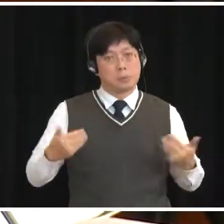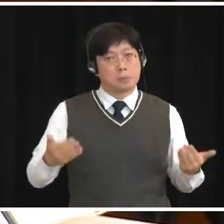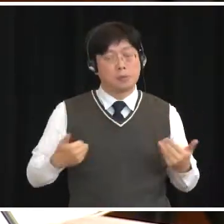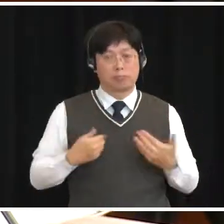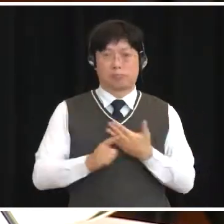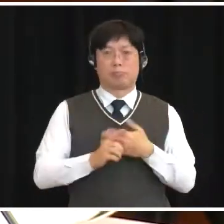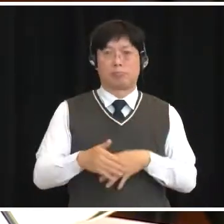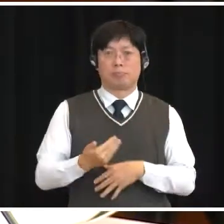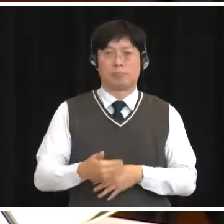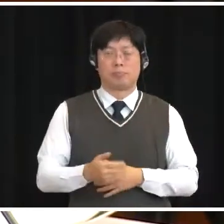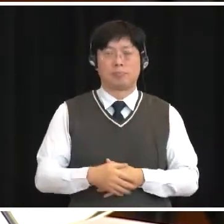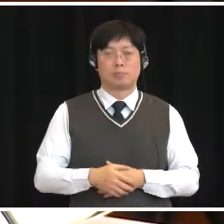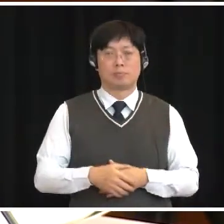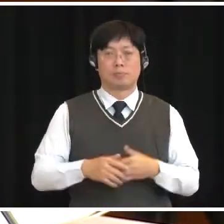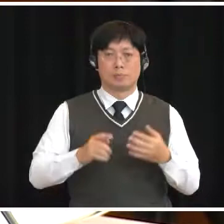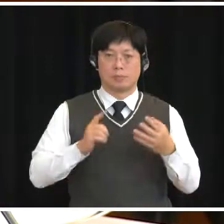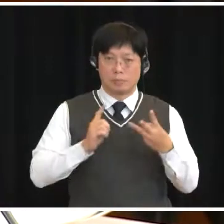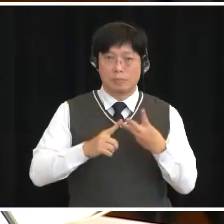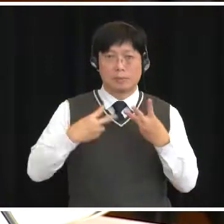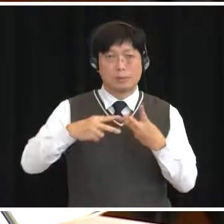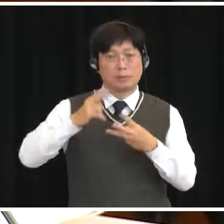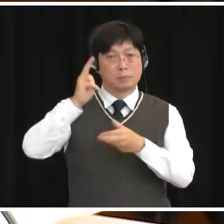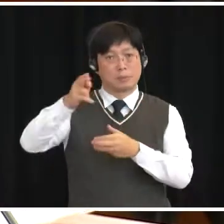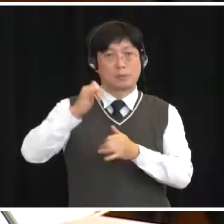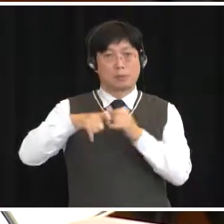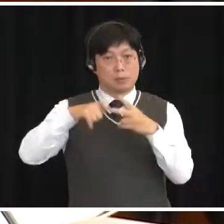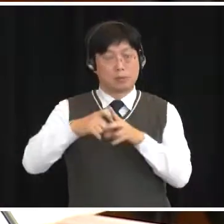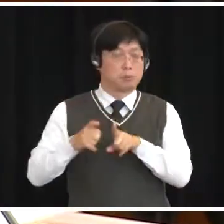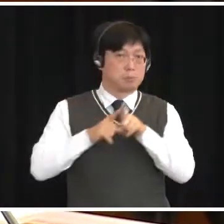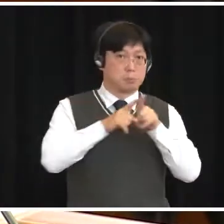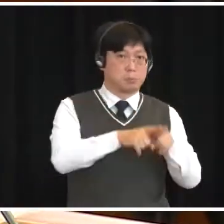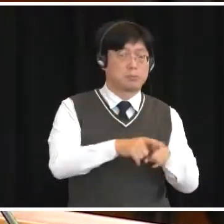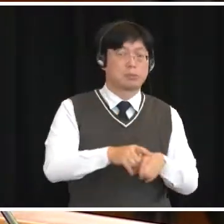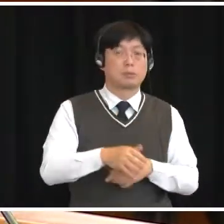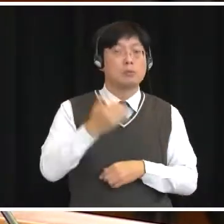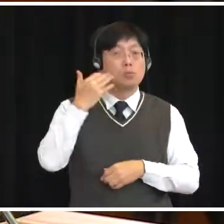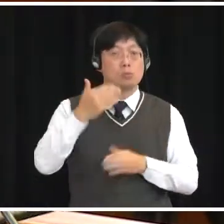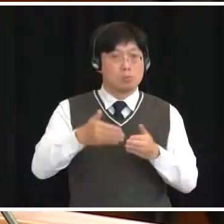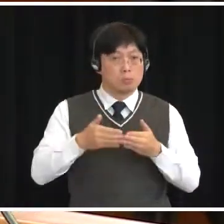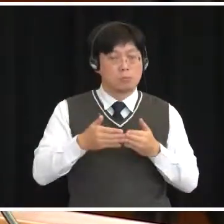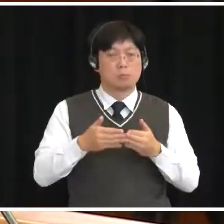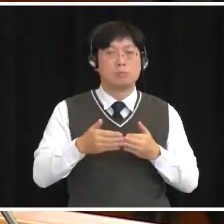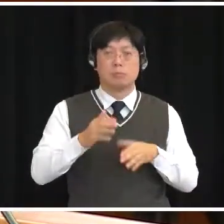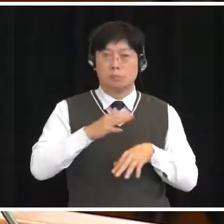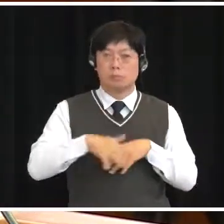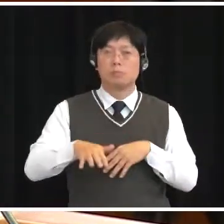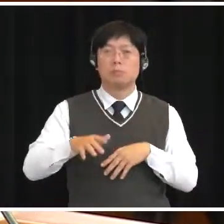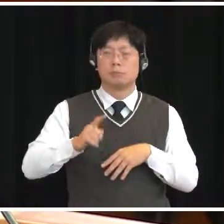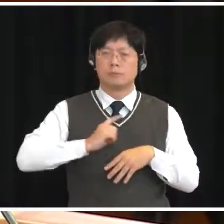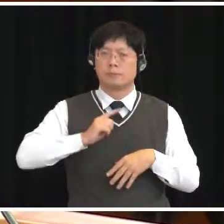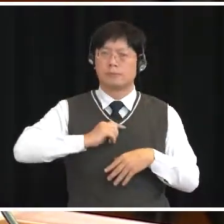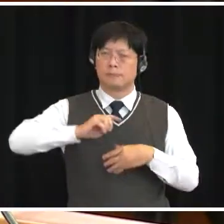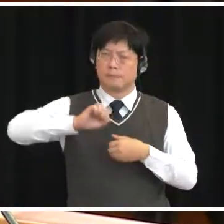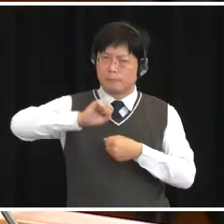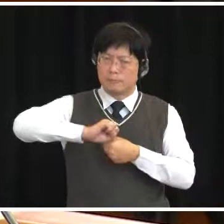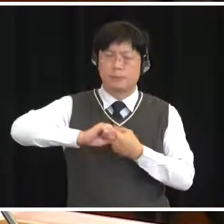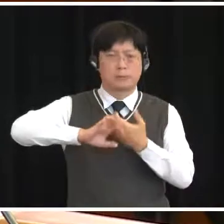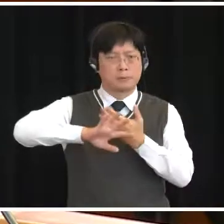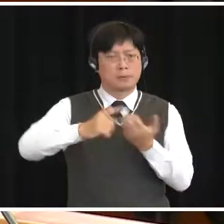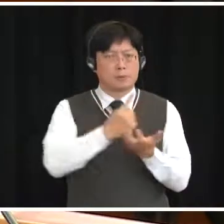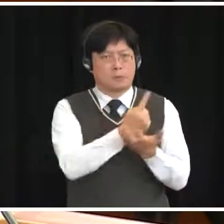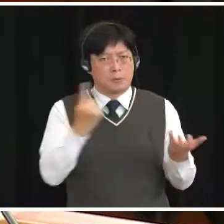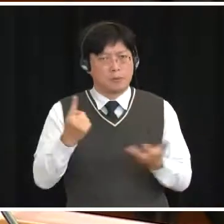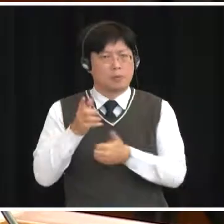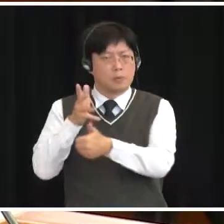paint, and play with stuffed animals so that they're less anxious. If it is necessary, we'll also